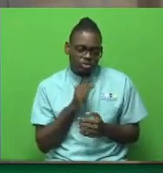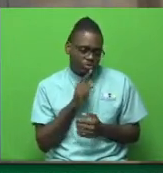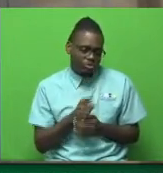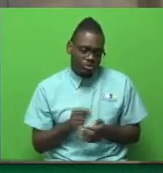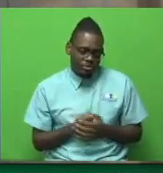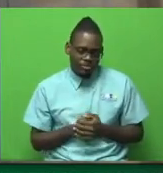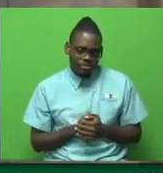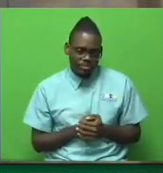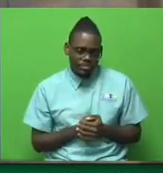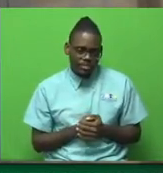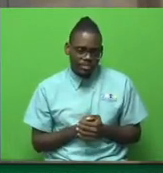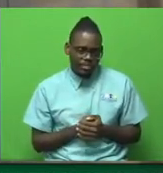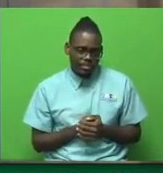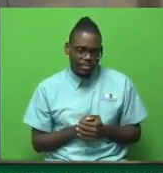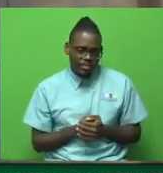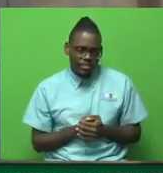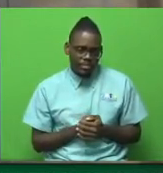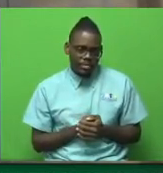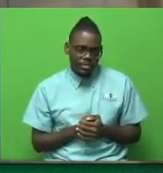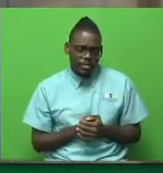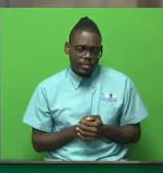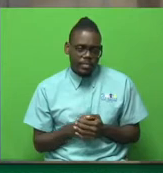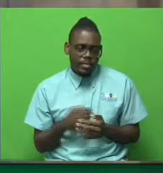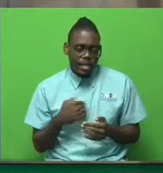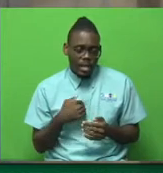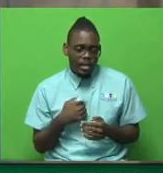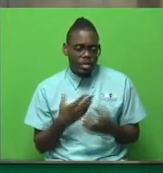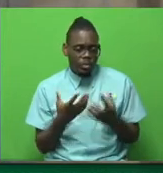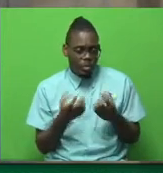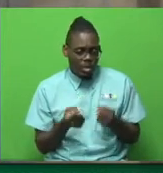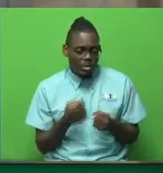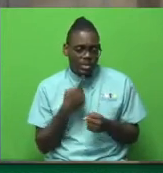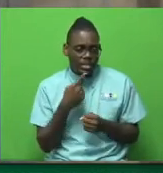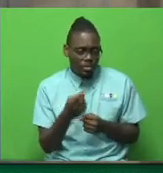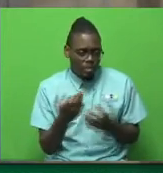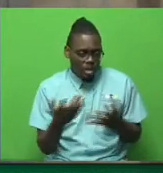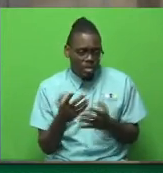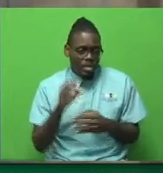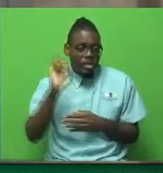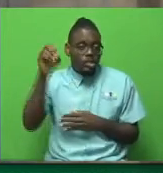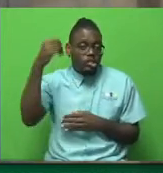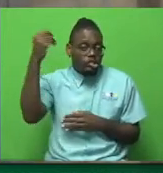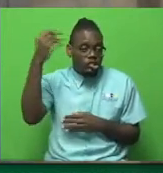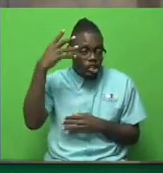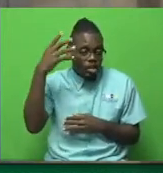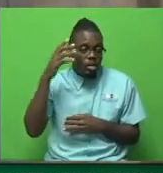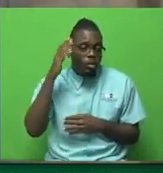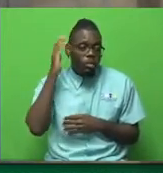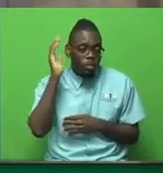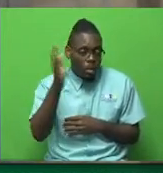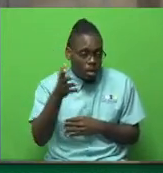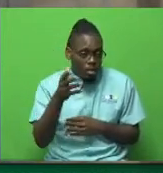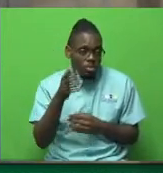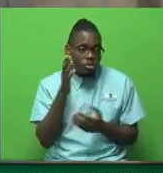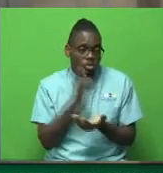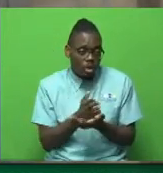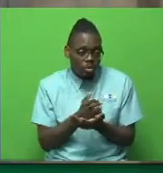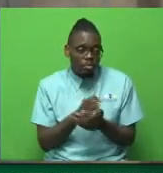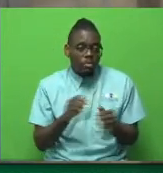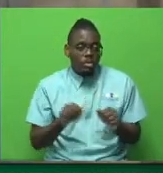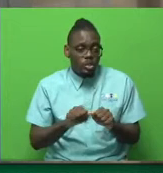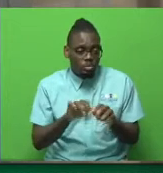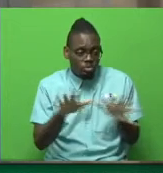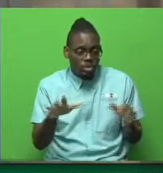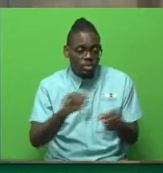and I would like to State Deputy speaker Sunshine does reduce the transmission of kobit 19 on